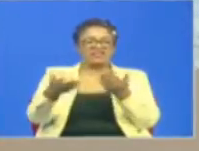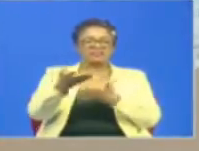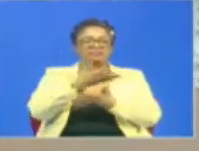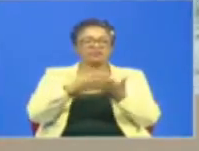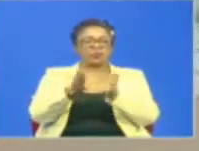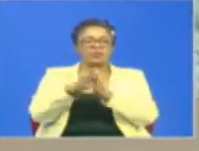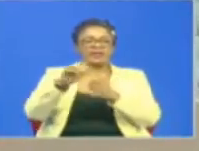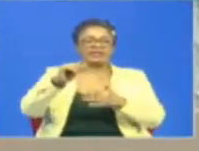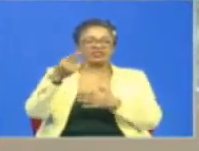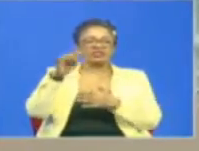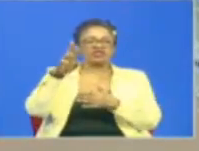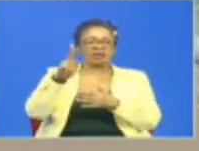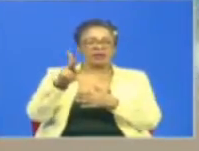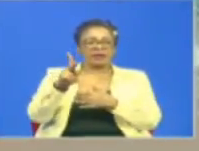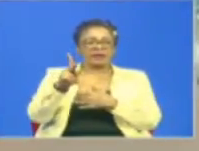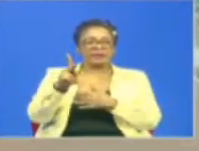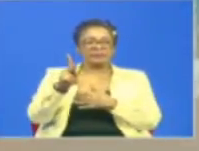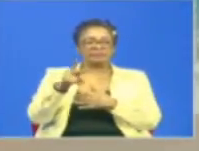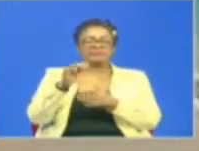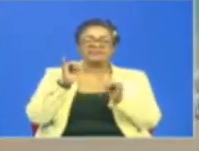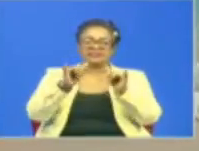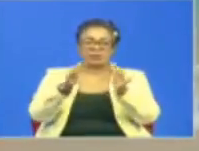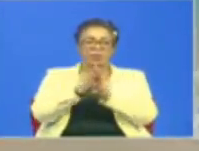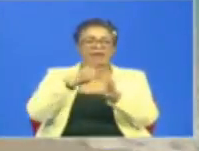sharp rocks. Stay with us.